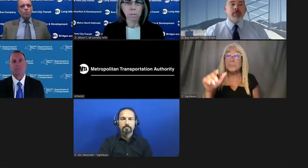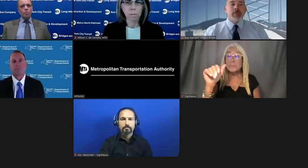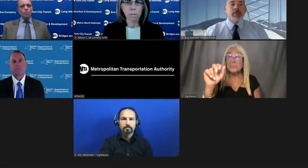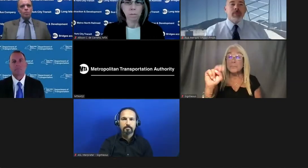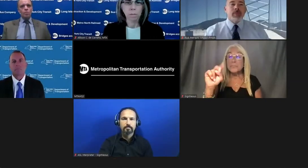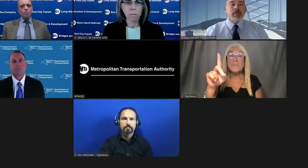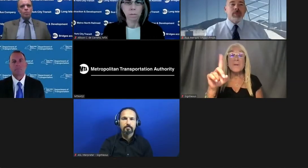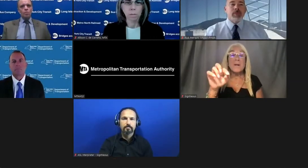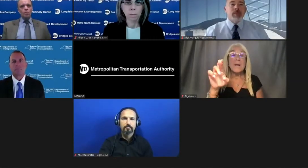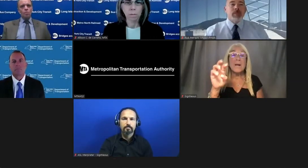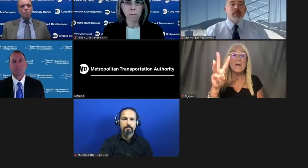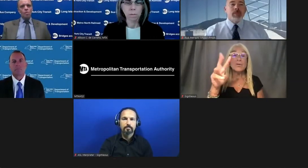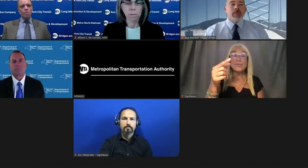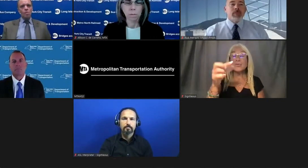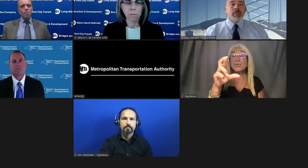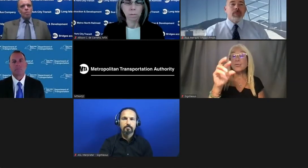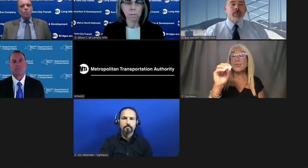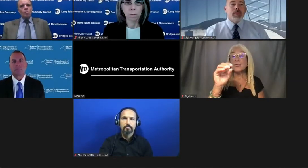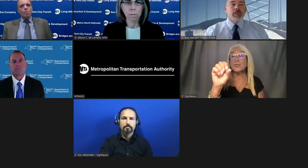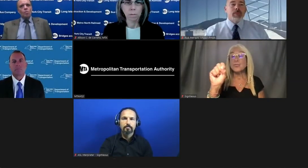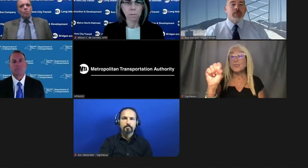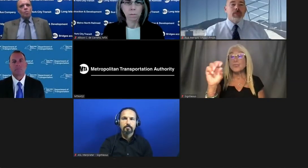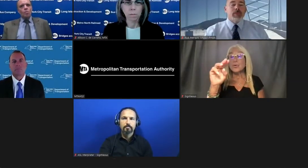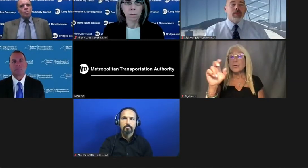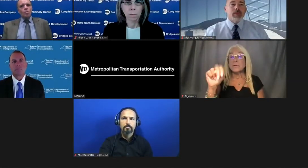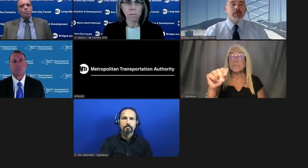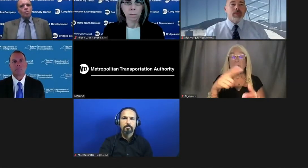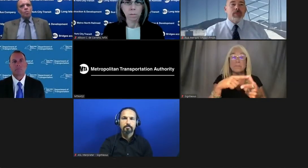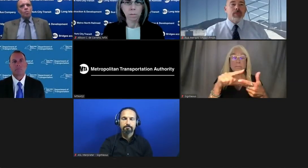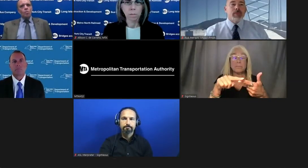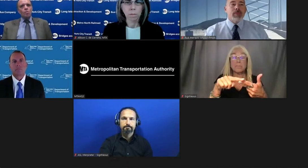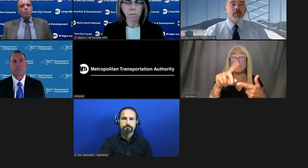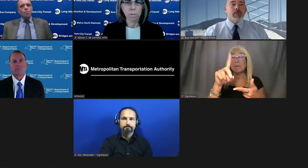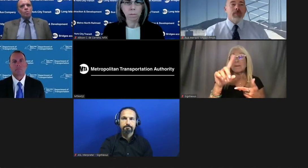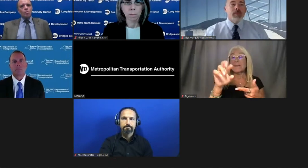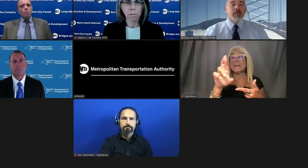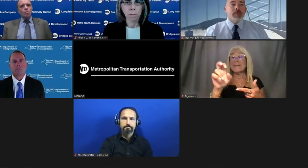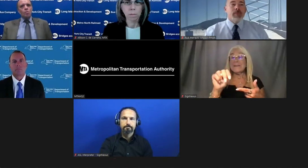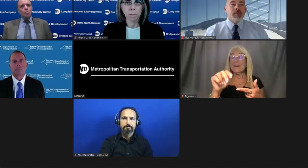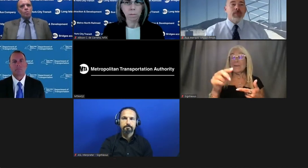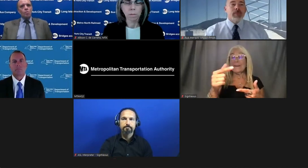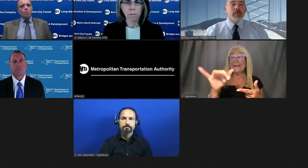Grossman followed by Darren gaitlin's